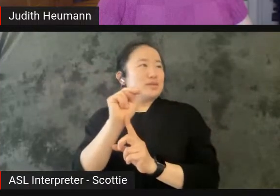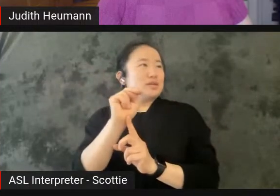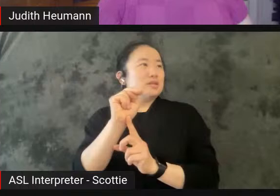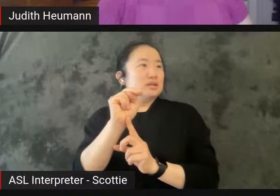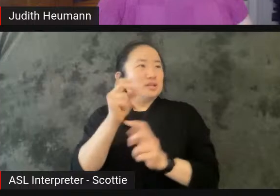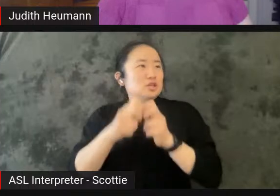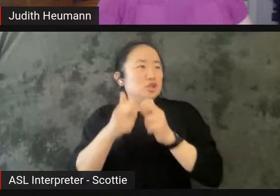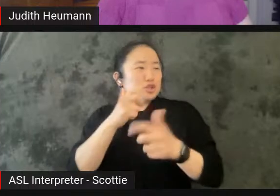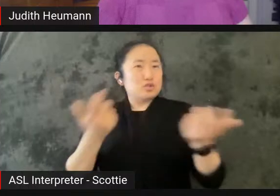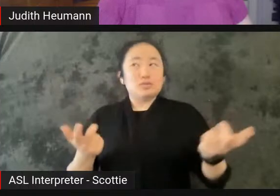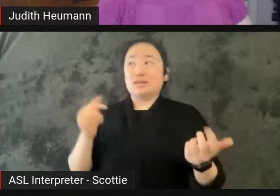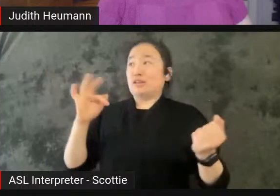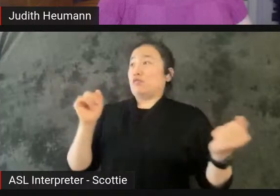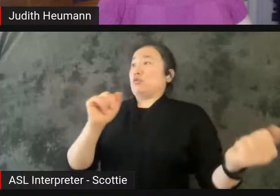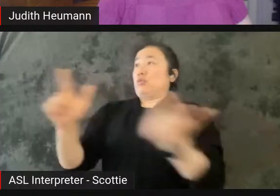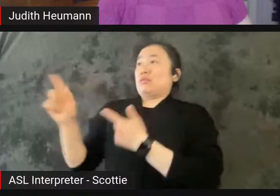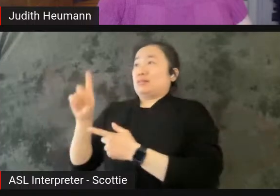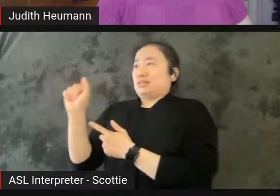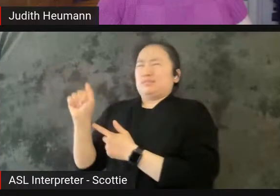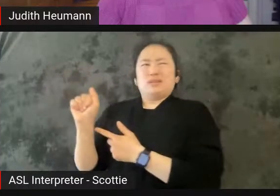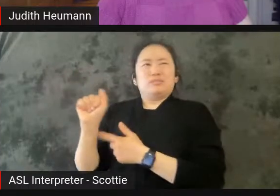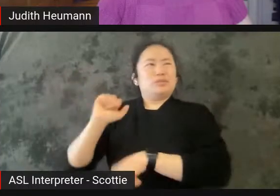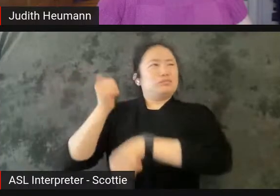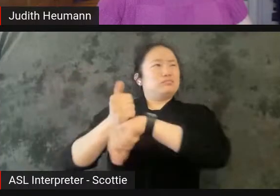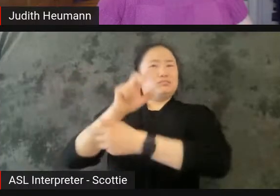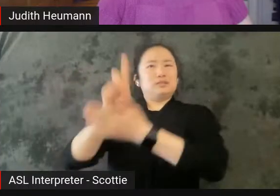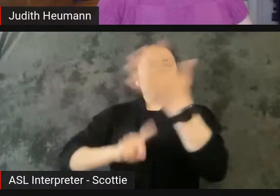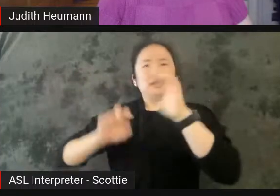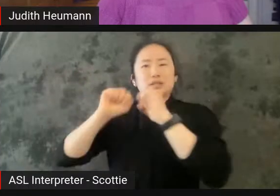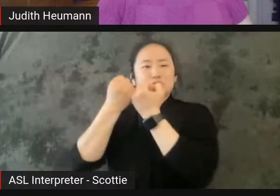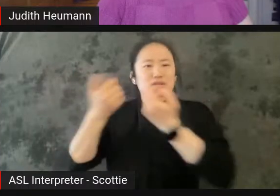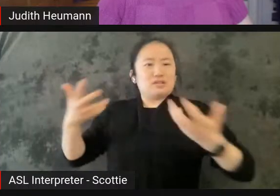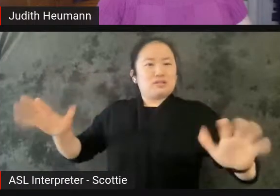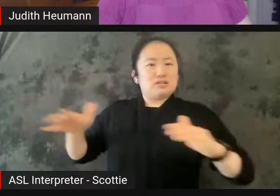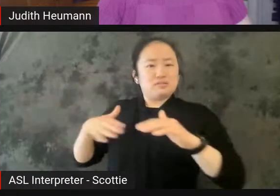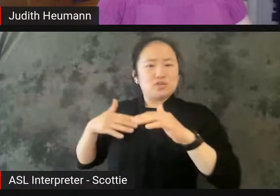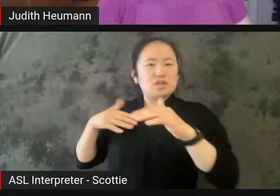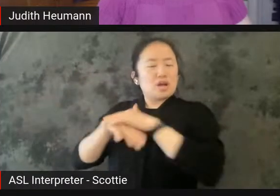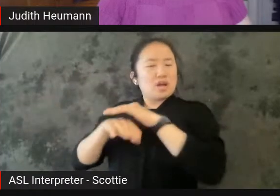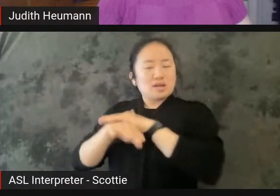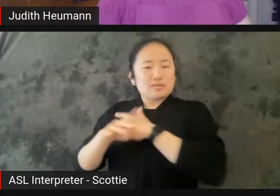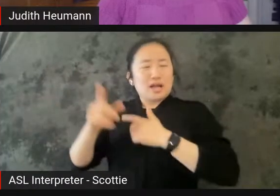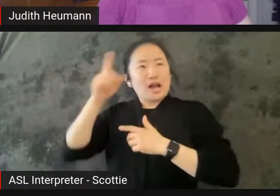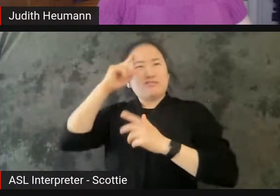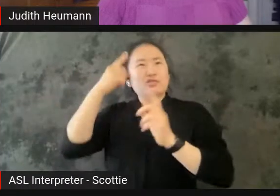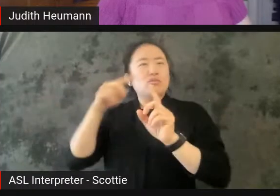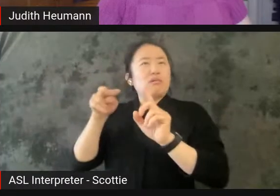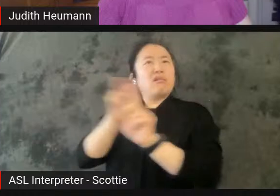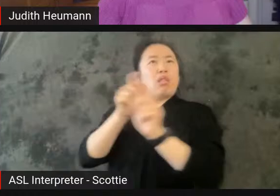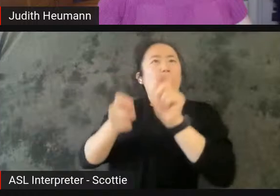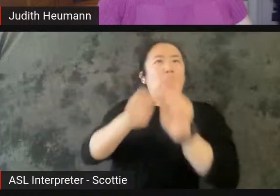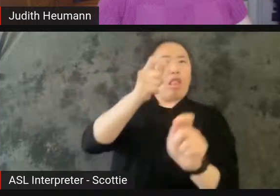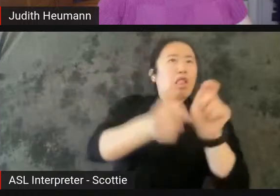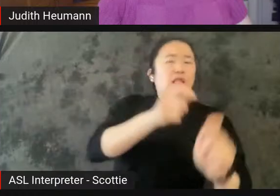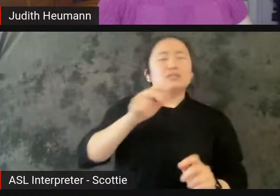society that way, then that we wouldn't have to think differently about disability. It would just be part of being